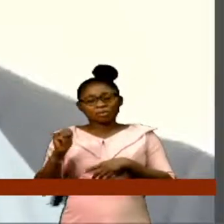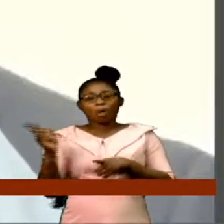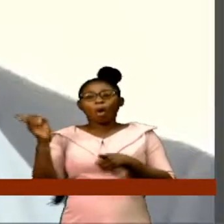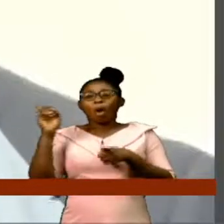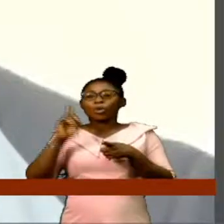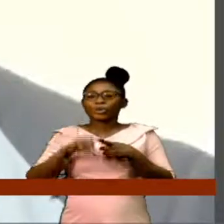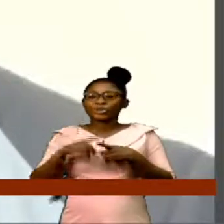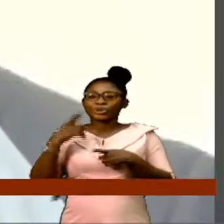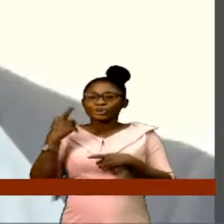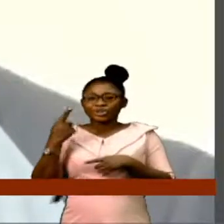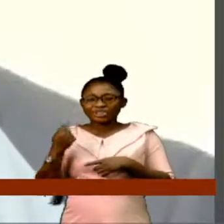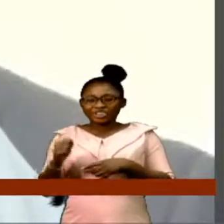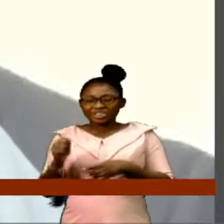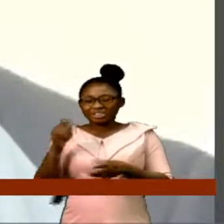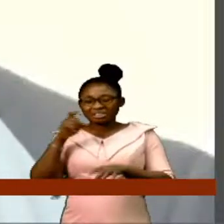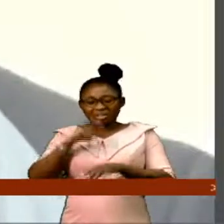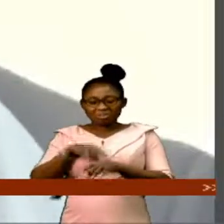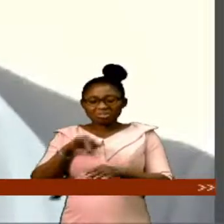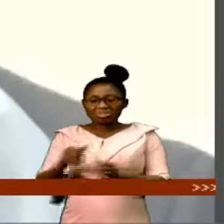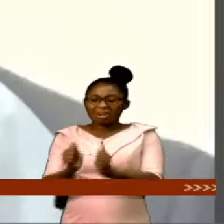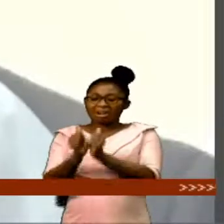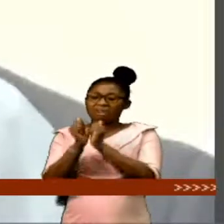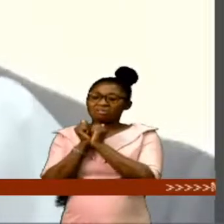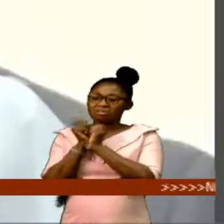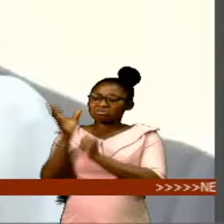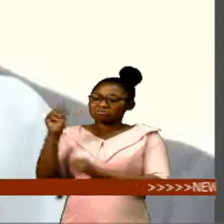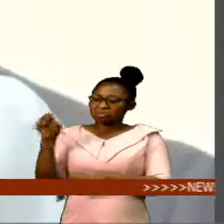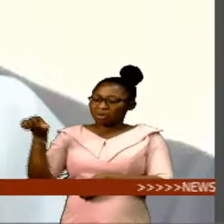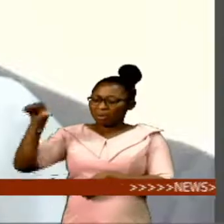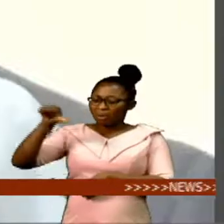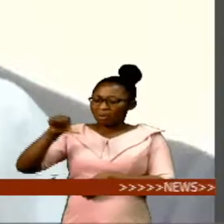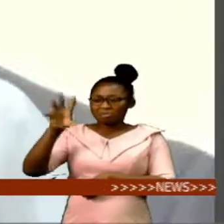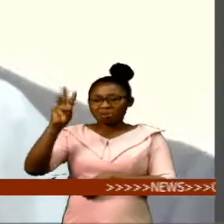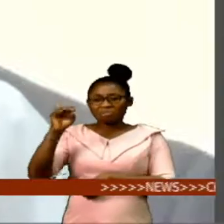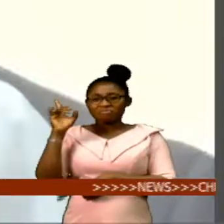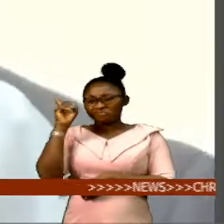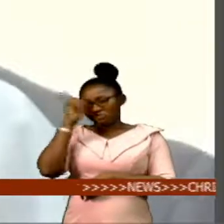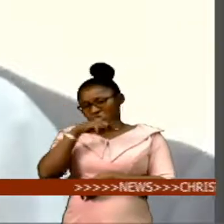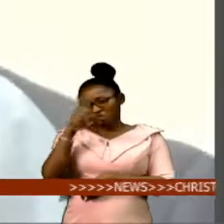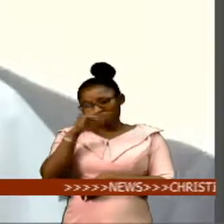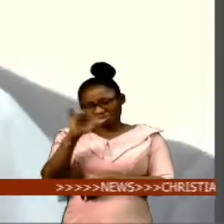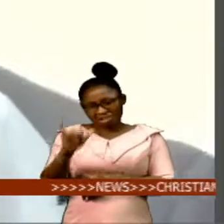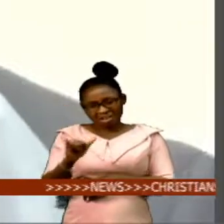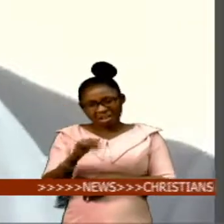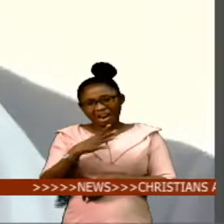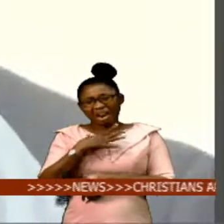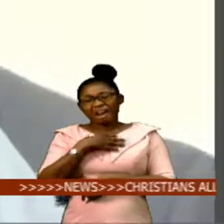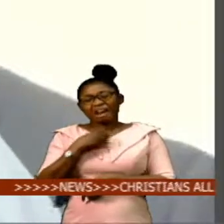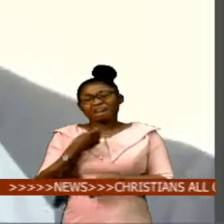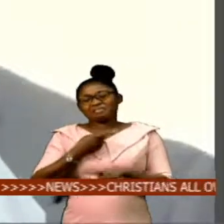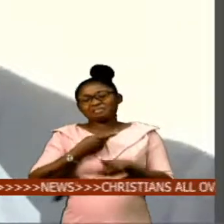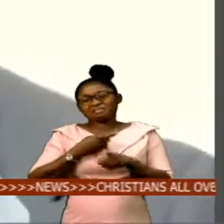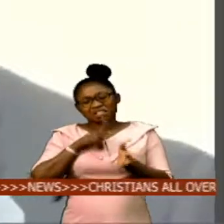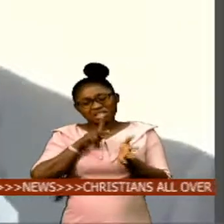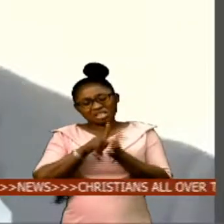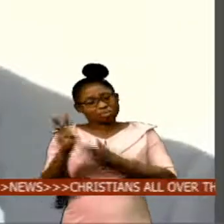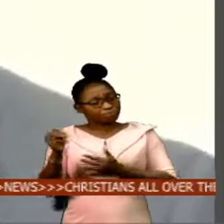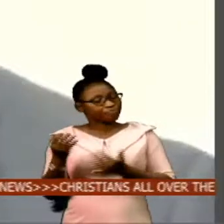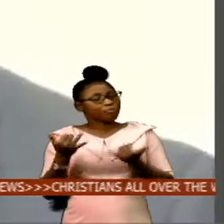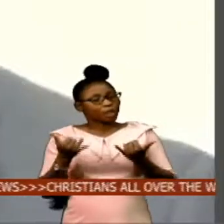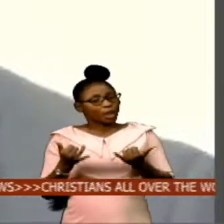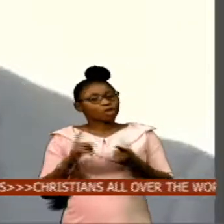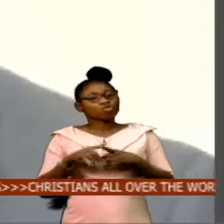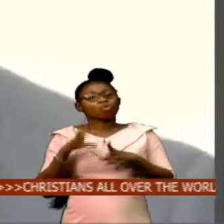of arresting, condemning him falsely, and executing him.